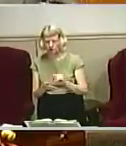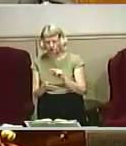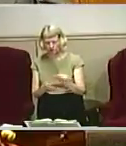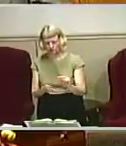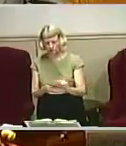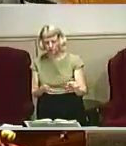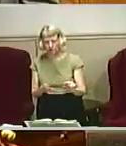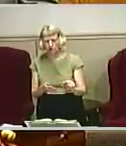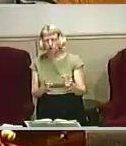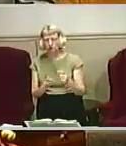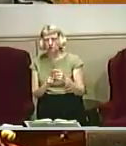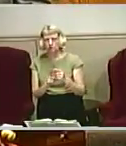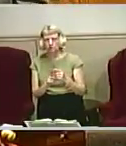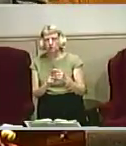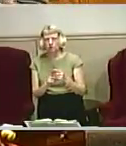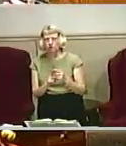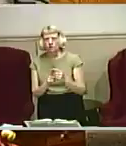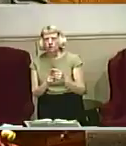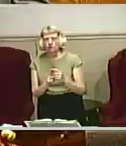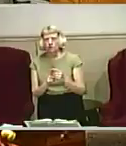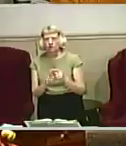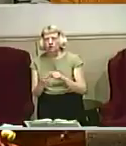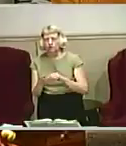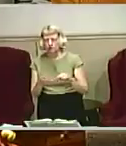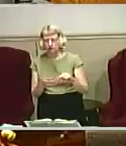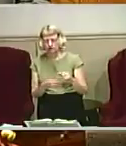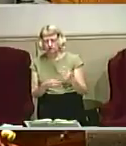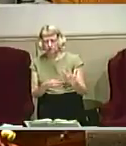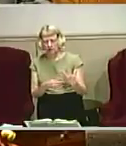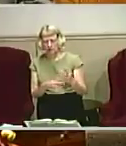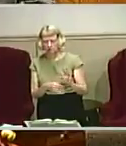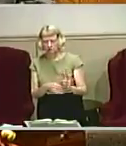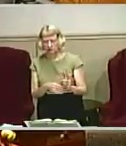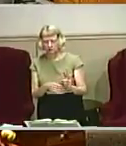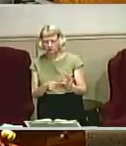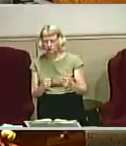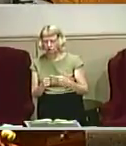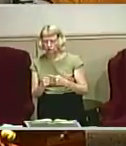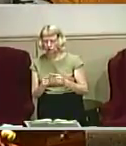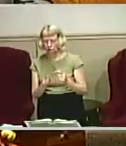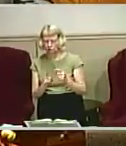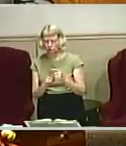And the key word to what I want to look at in verses 5 and 6 is the first word.